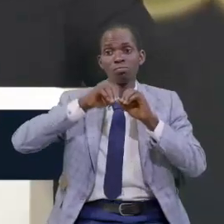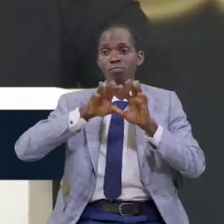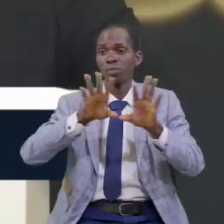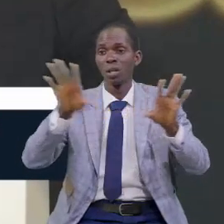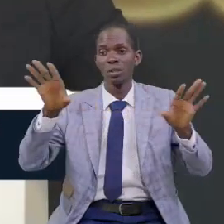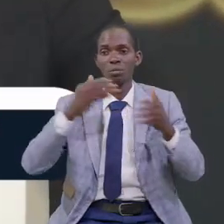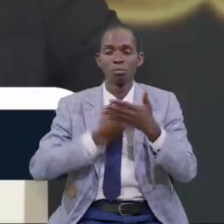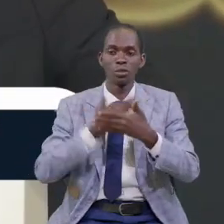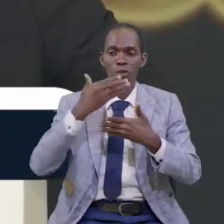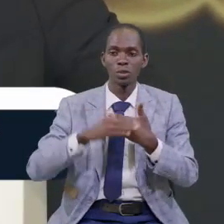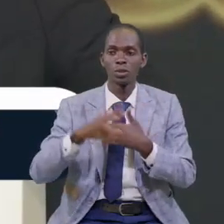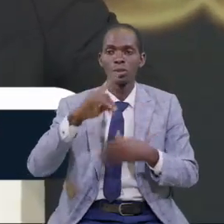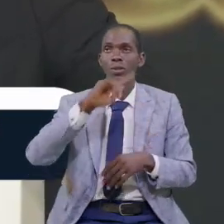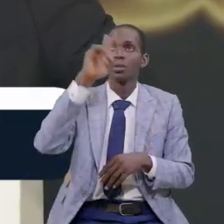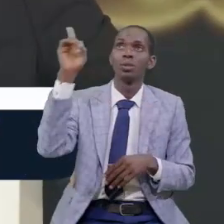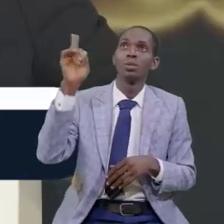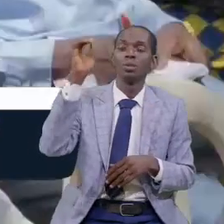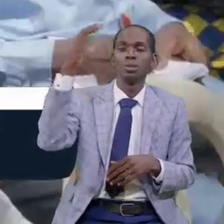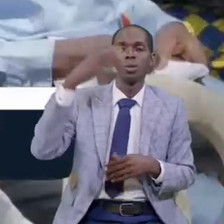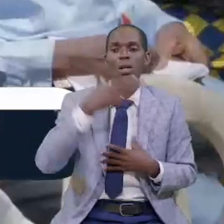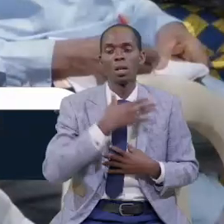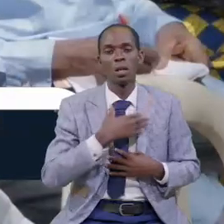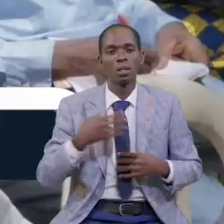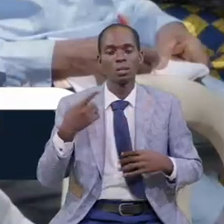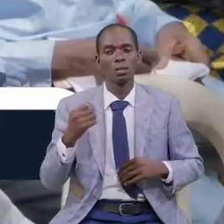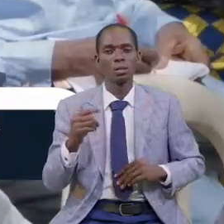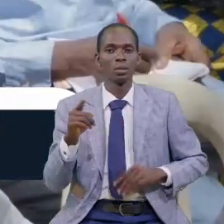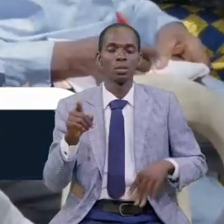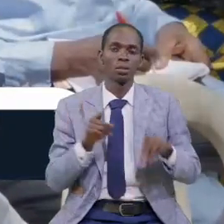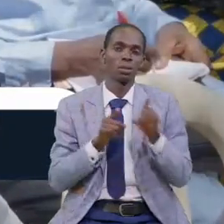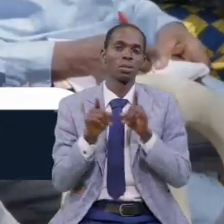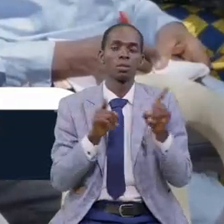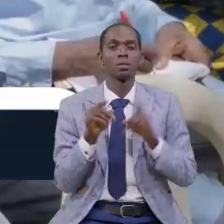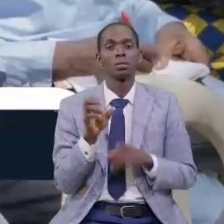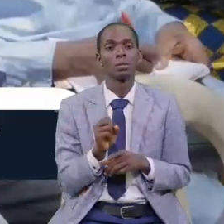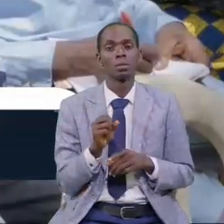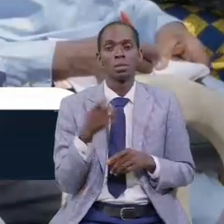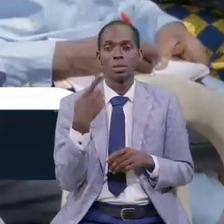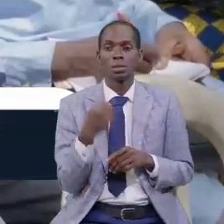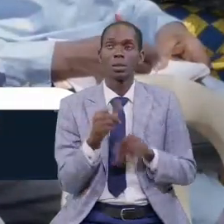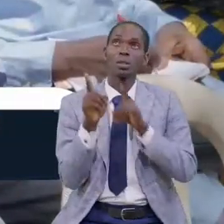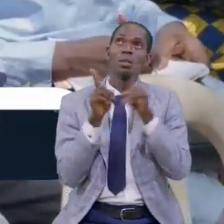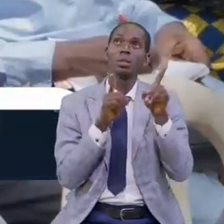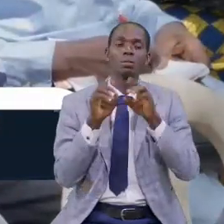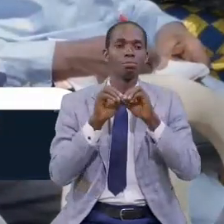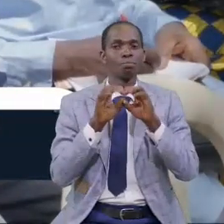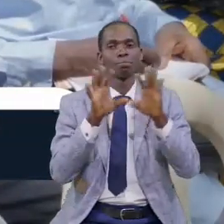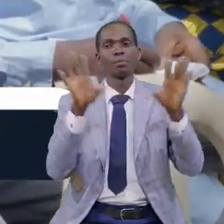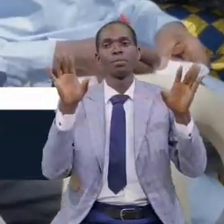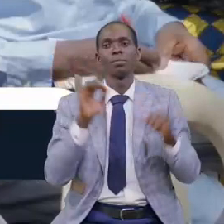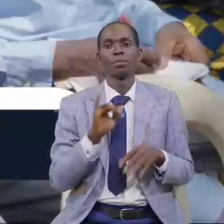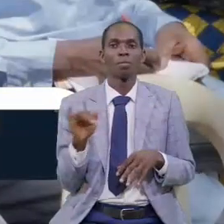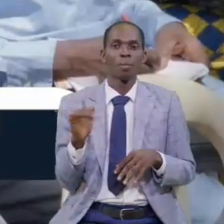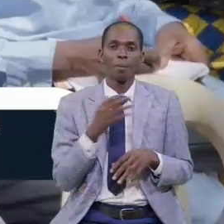stars. The sun shining, the stars shining, and he